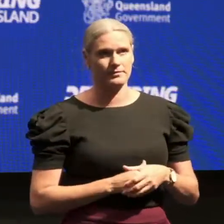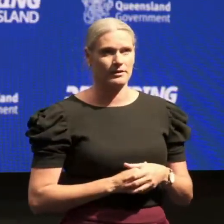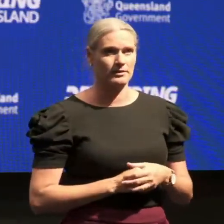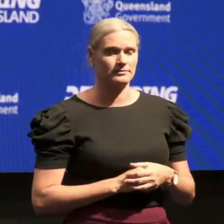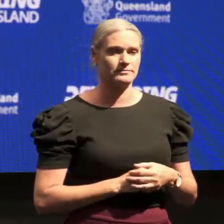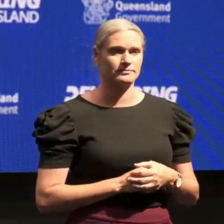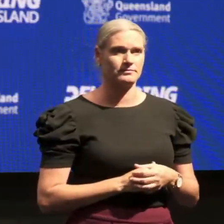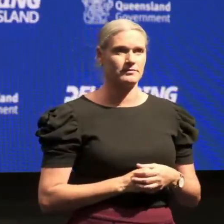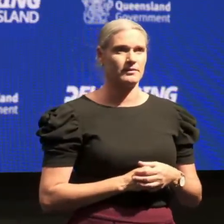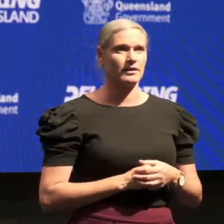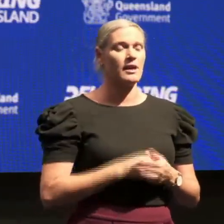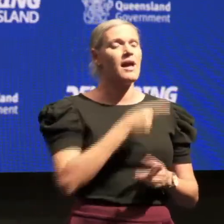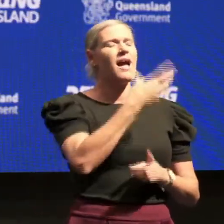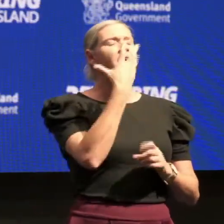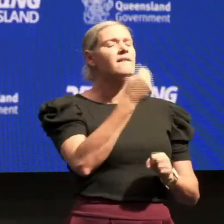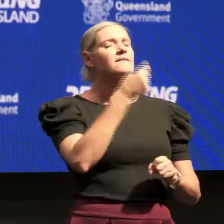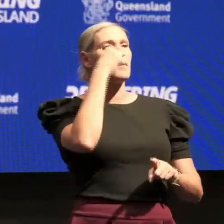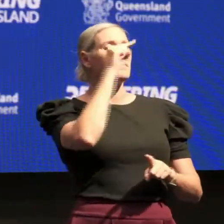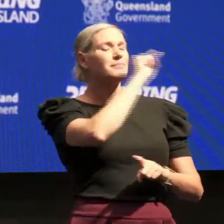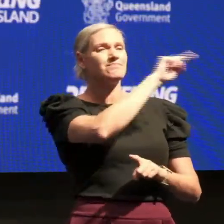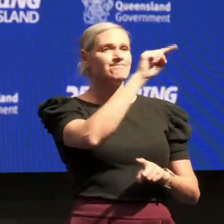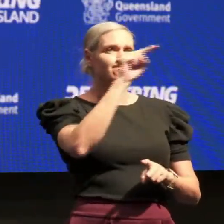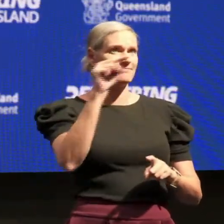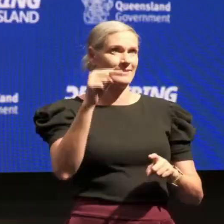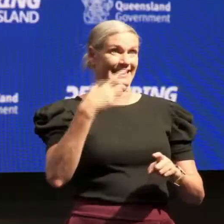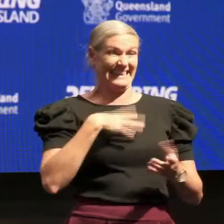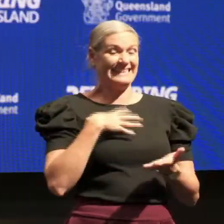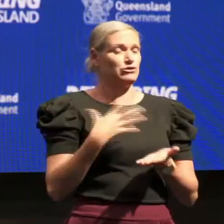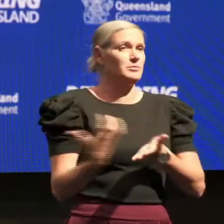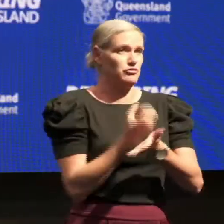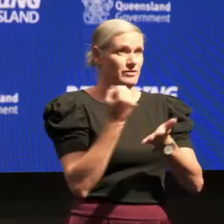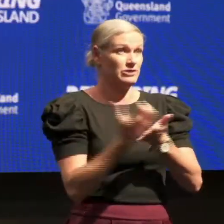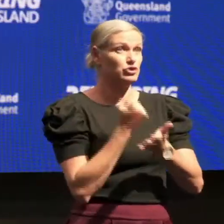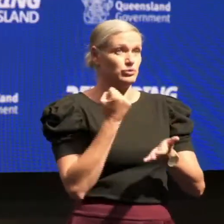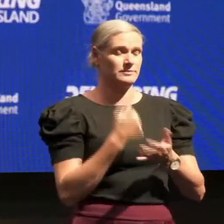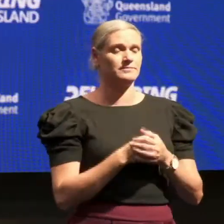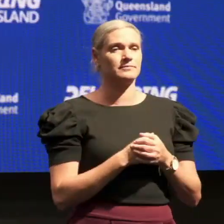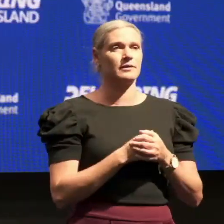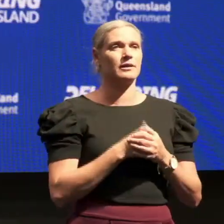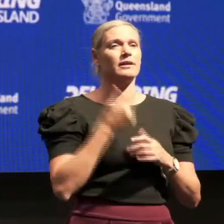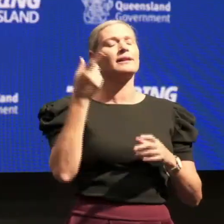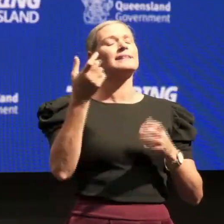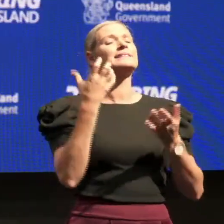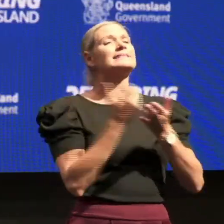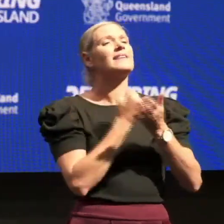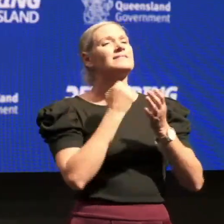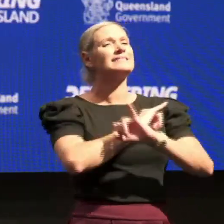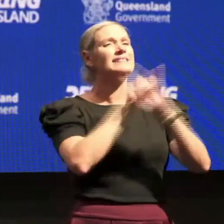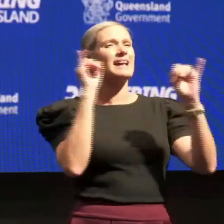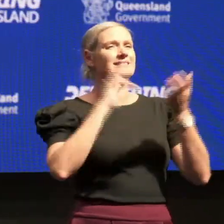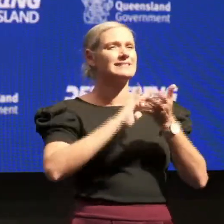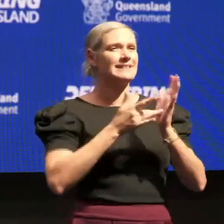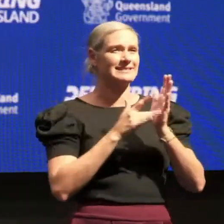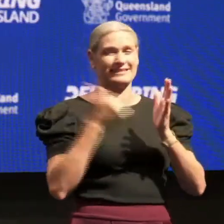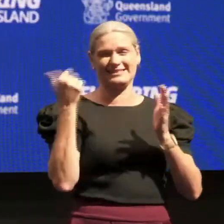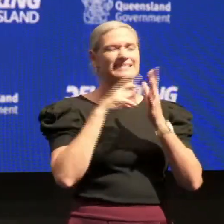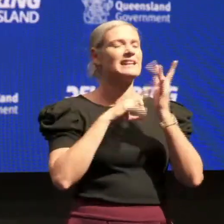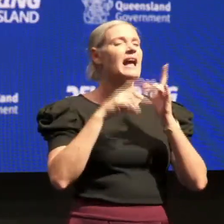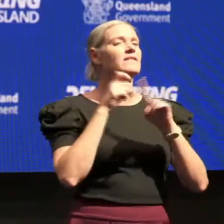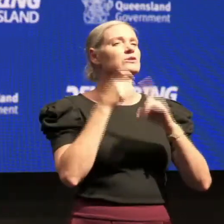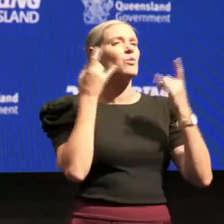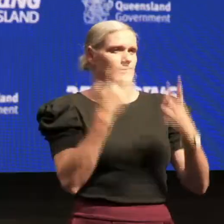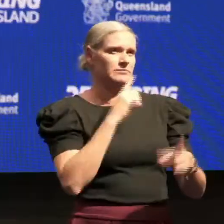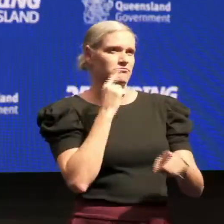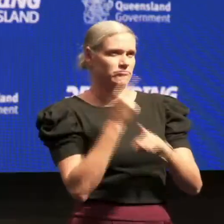to people in or requiring rescue. The State Disaster Centre, and as was mentioned earlier by the Premier